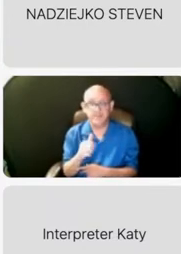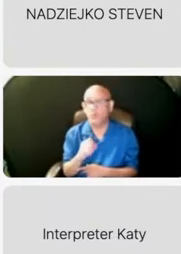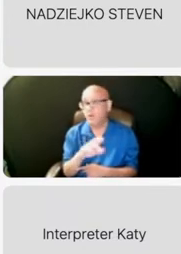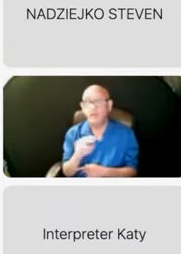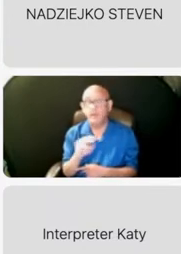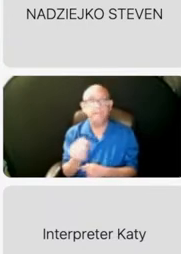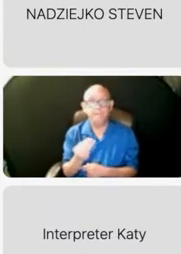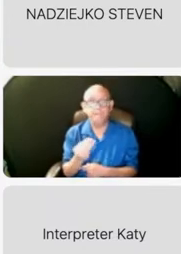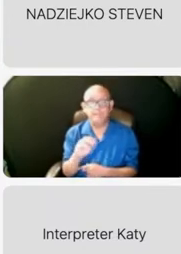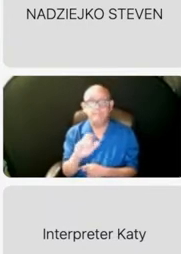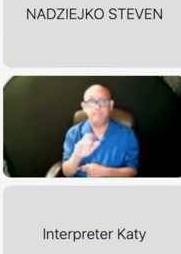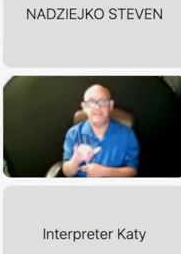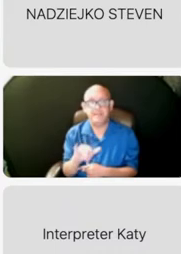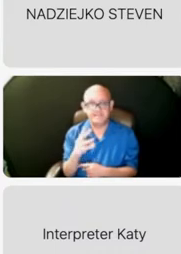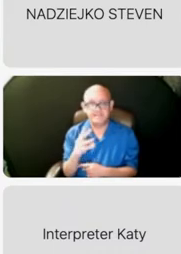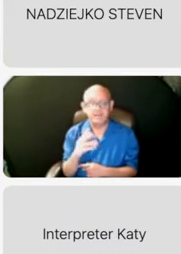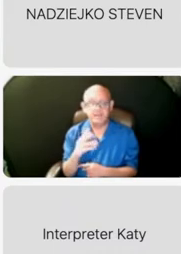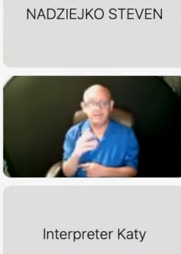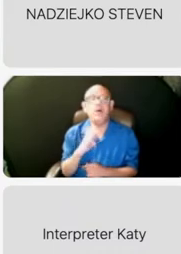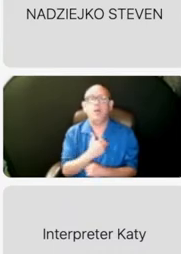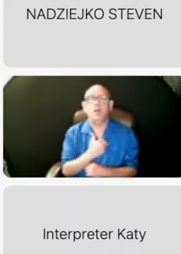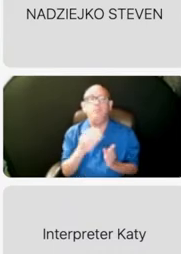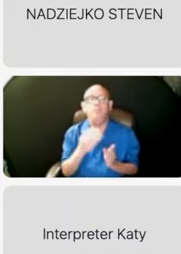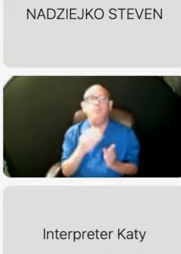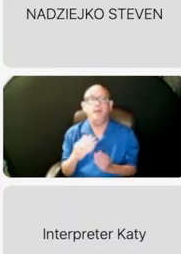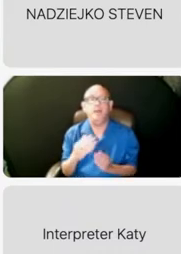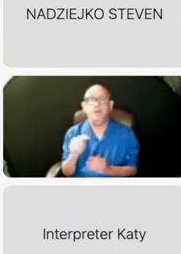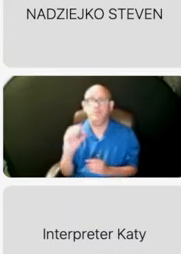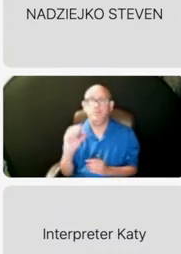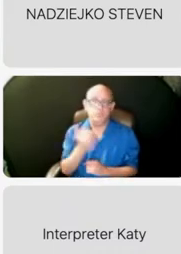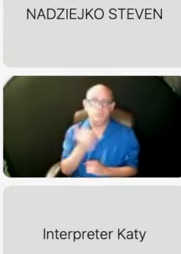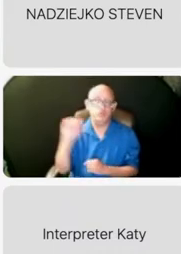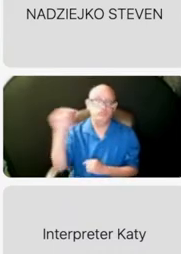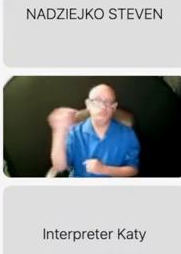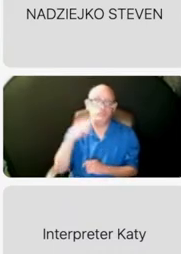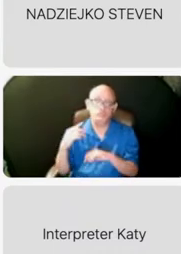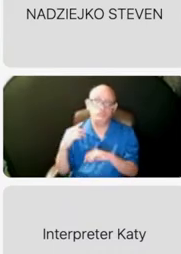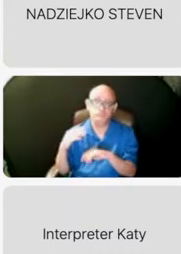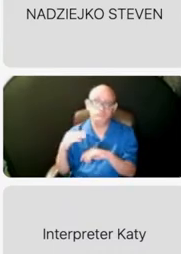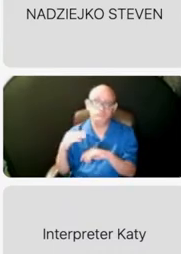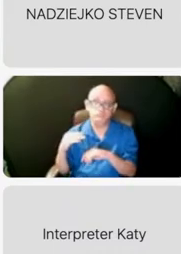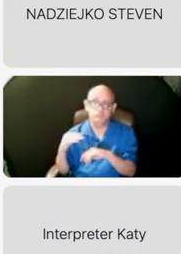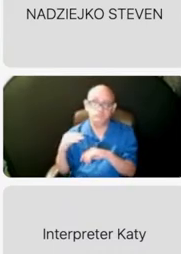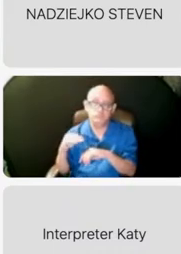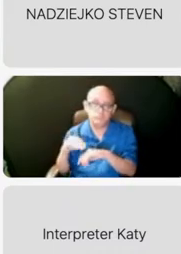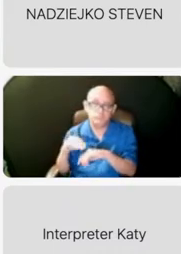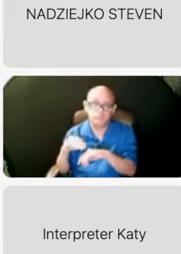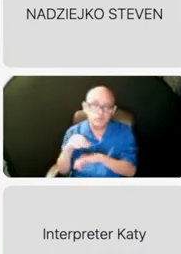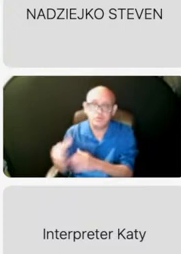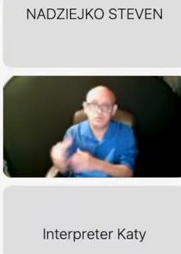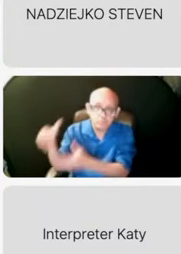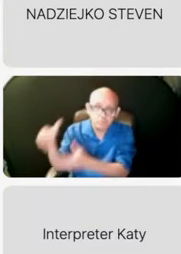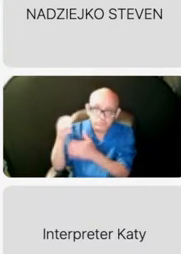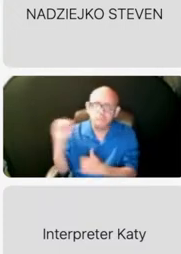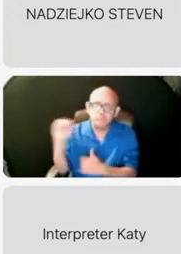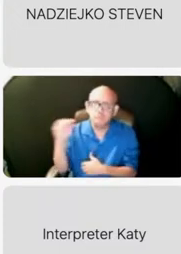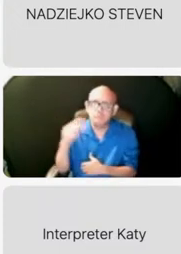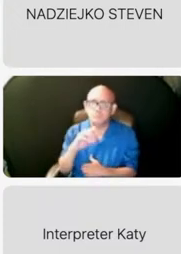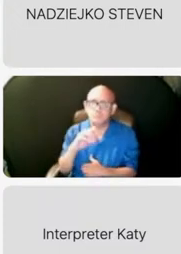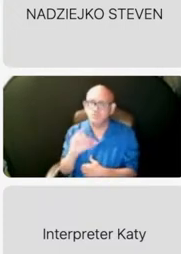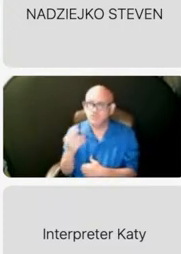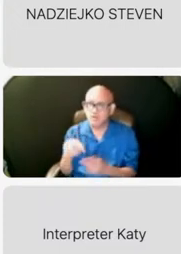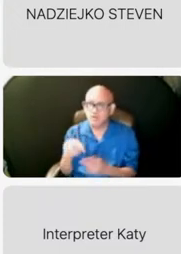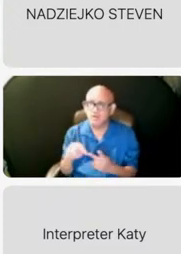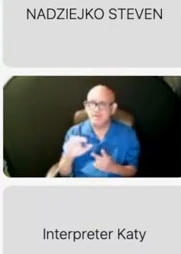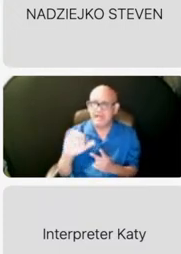the plan is to have our consultants uh jedi's case uh and then john daly and i think sorry john i probably messed up your